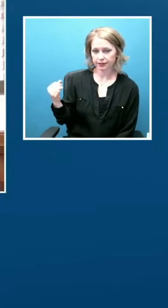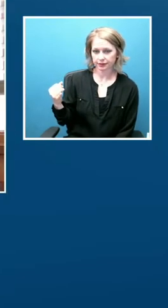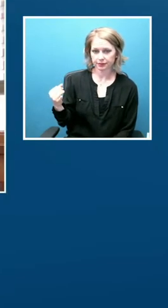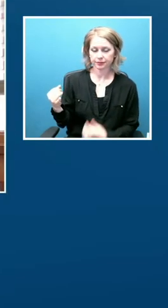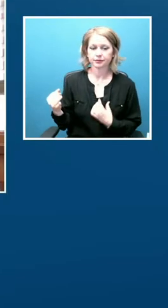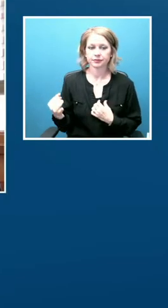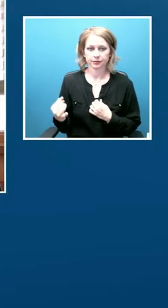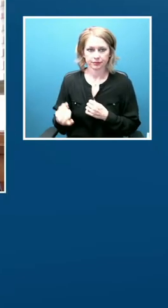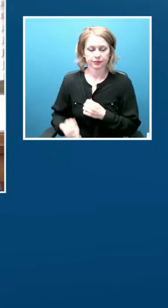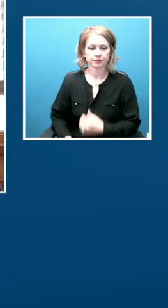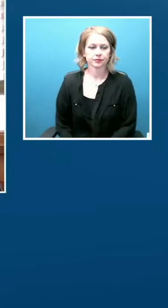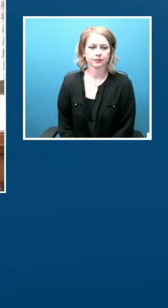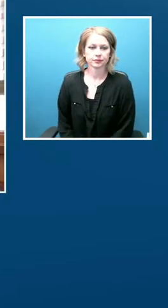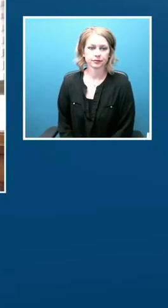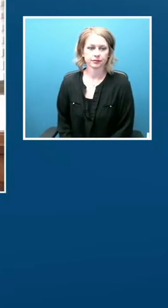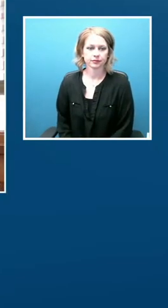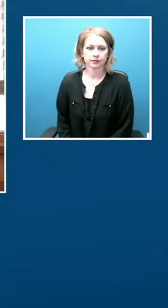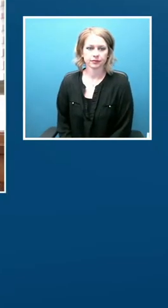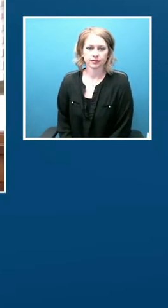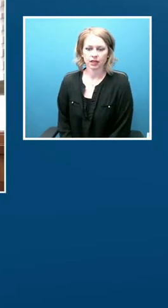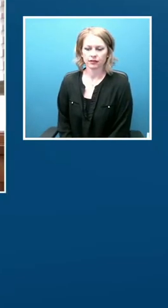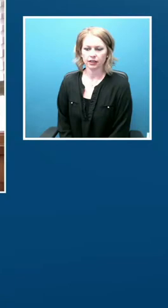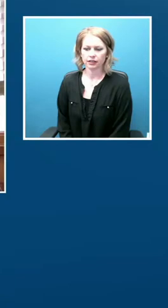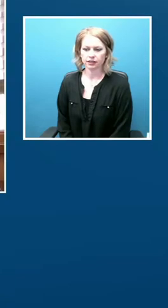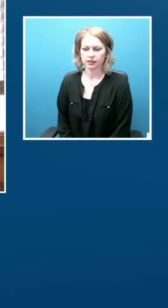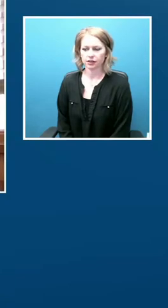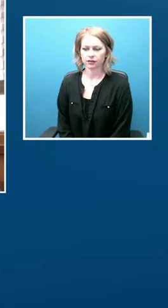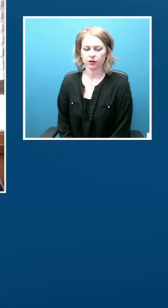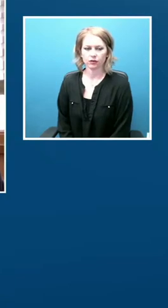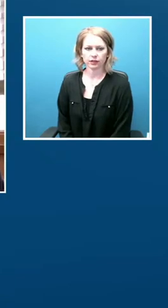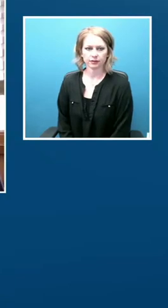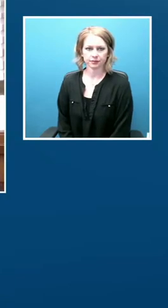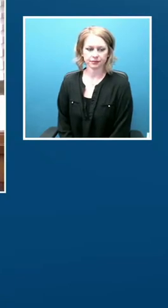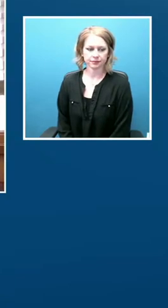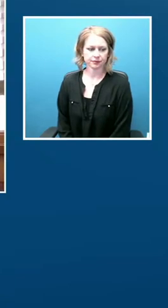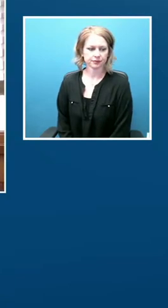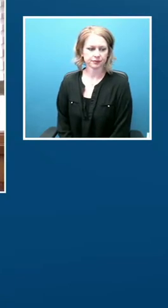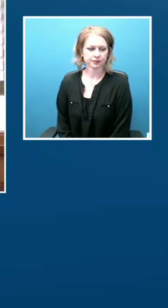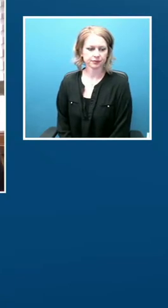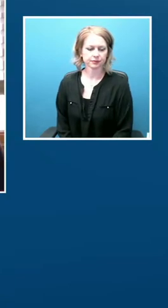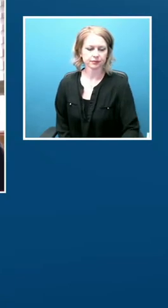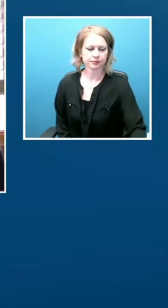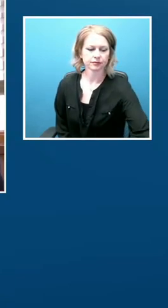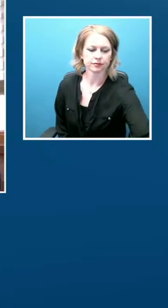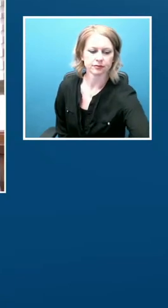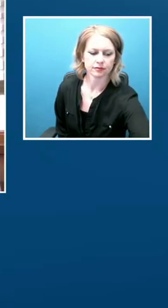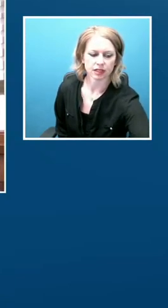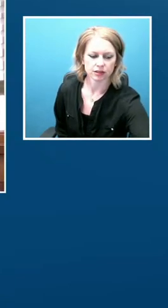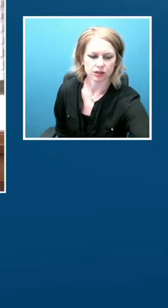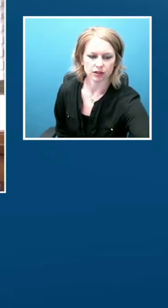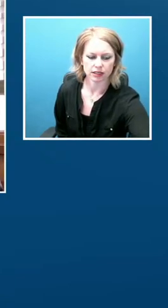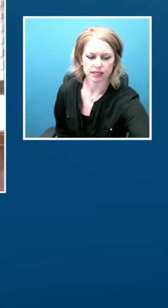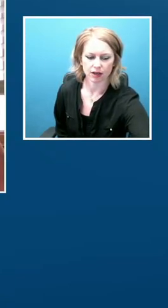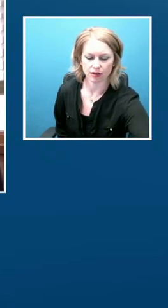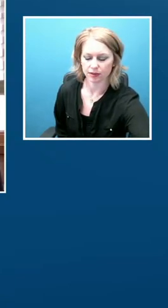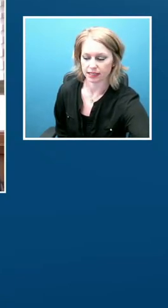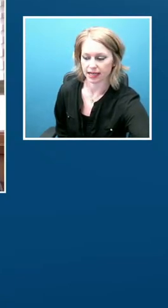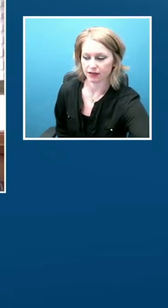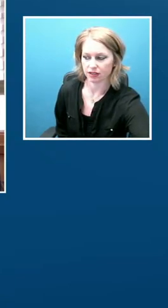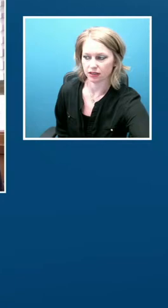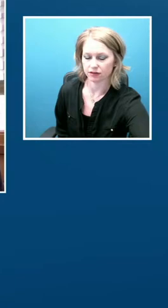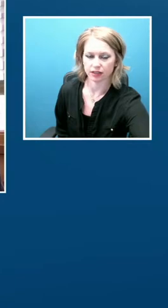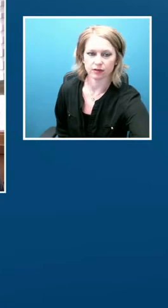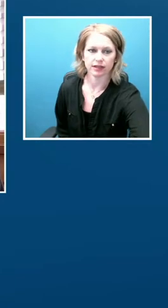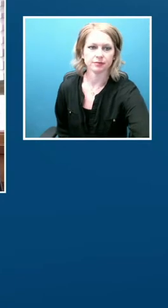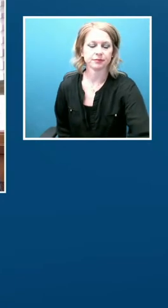and the floor is yours. Thank you. Chair Curry, good to see you. Good to see you, Chairman. Thank you. I have a